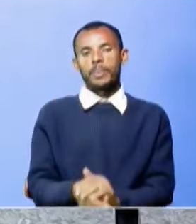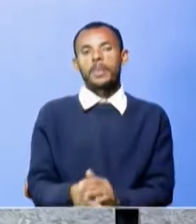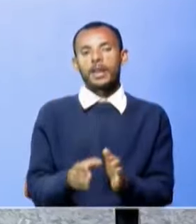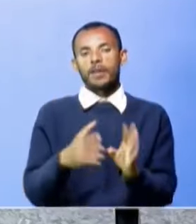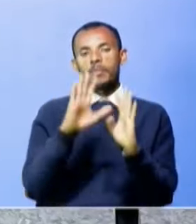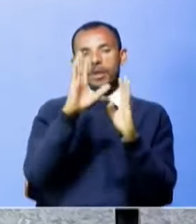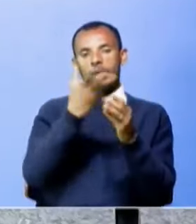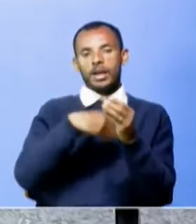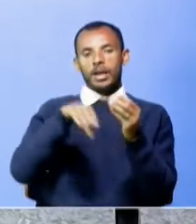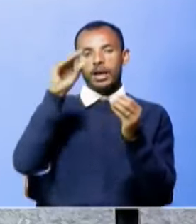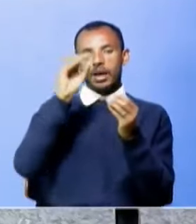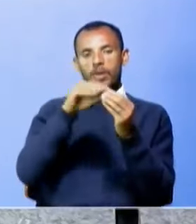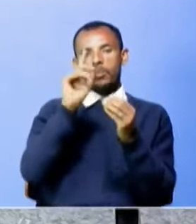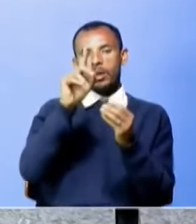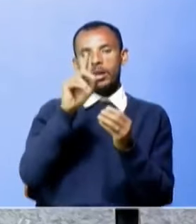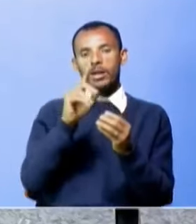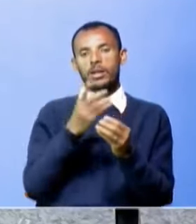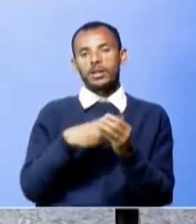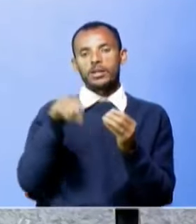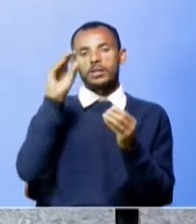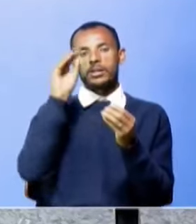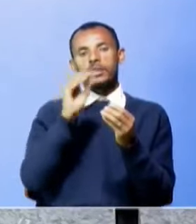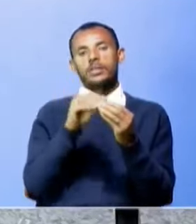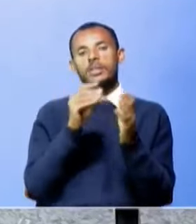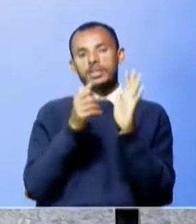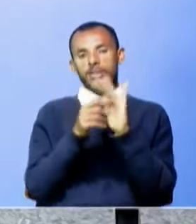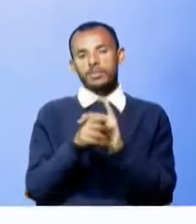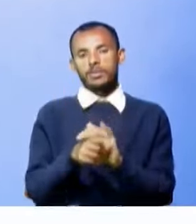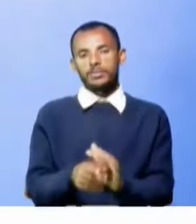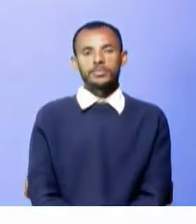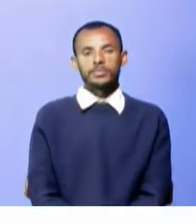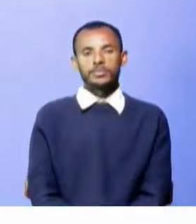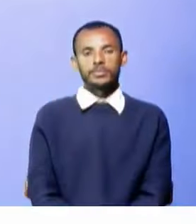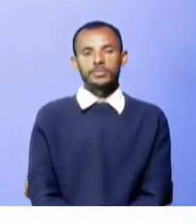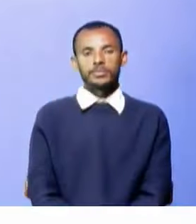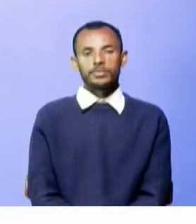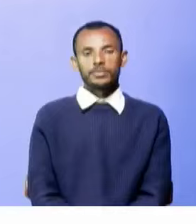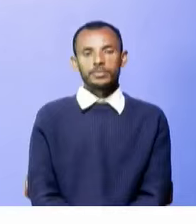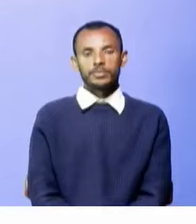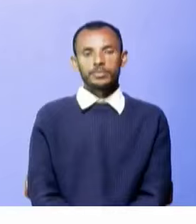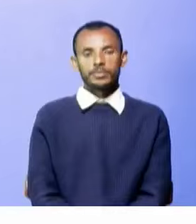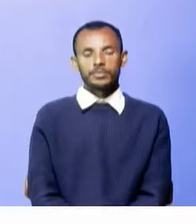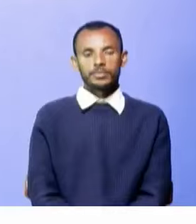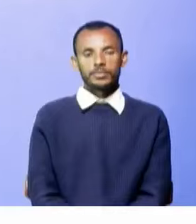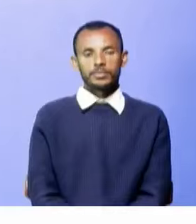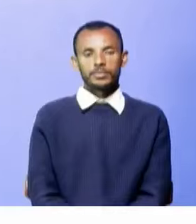me add one more example, then we proceed to the next definitions.